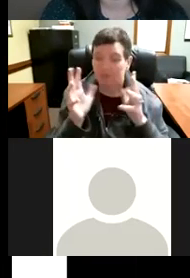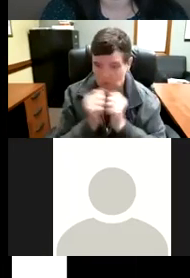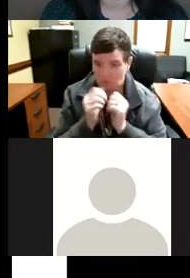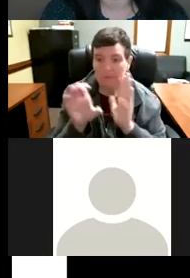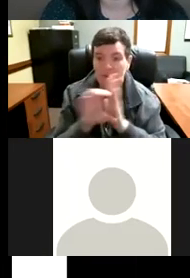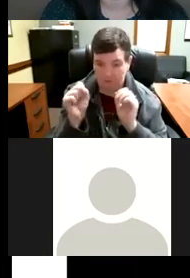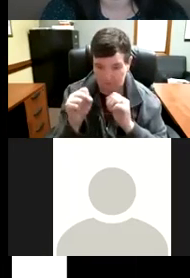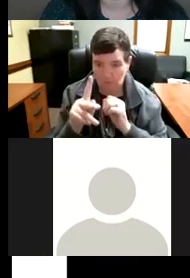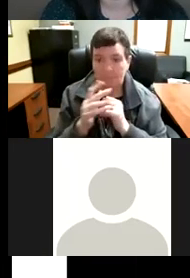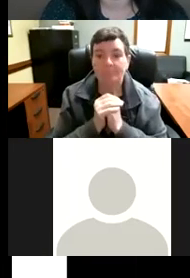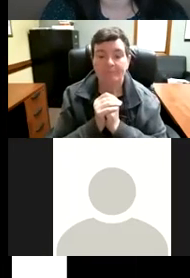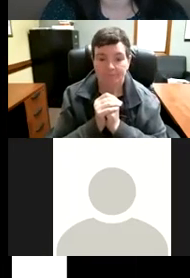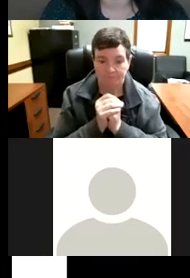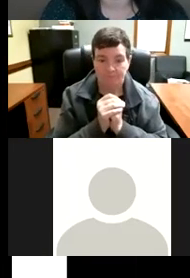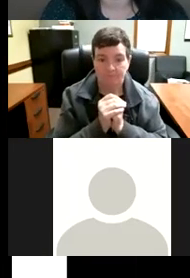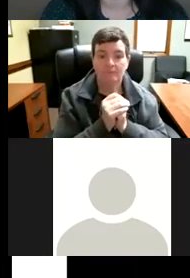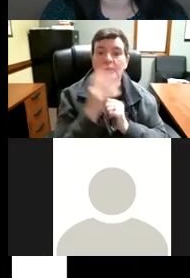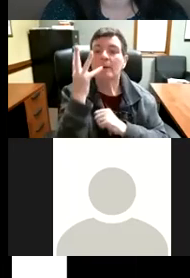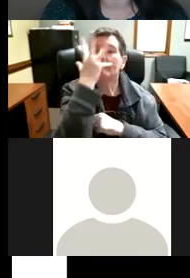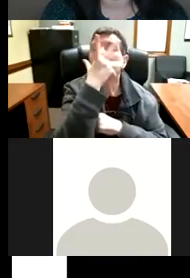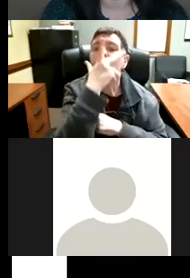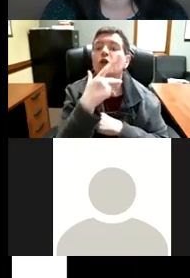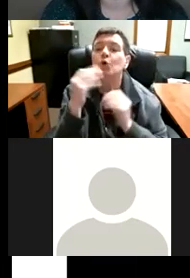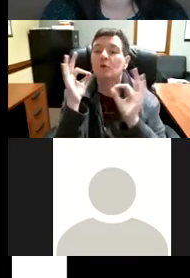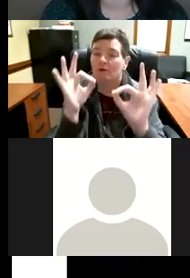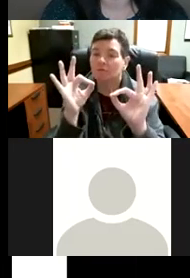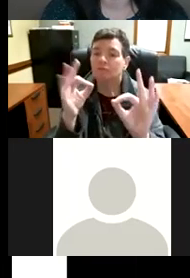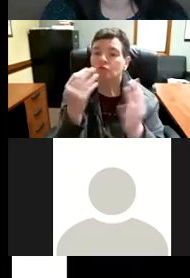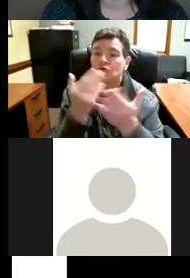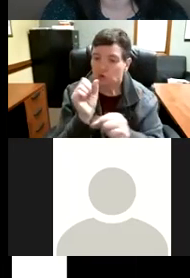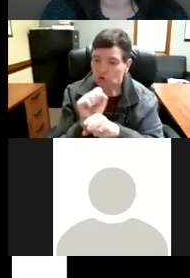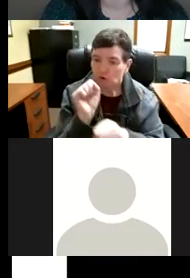picture? It is beautiful.